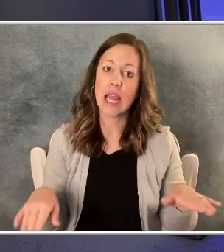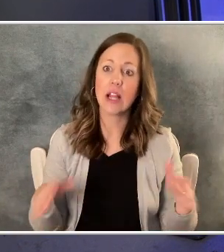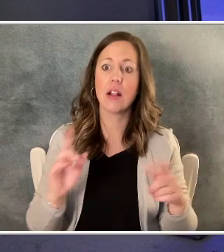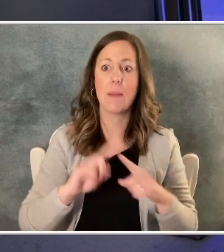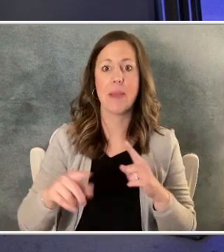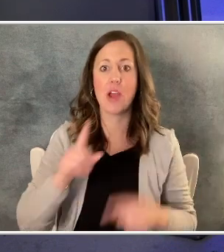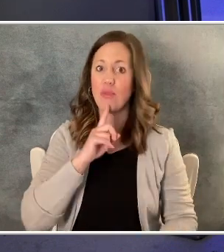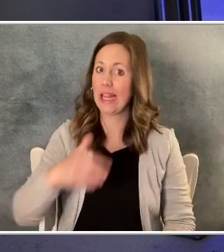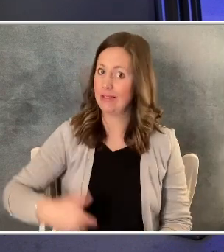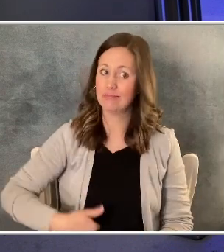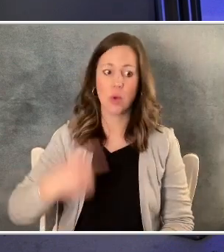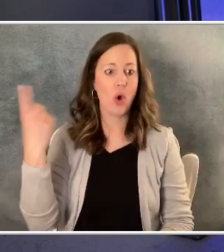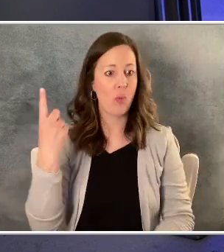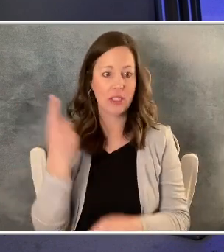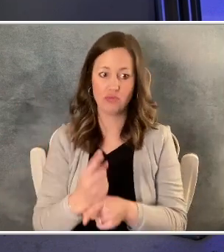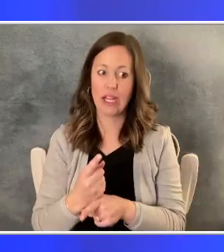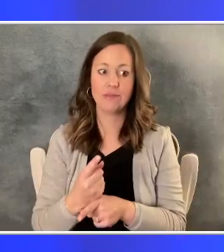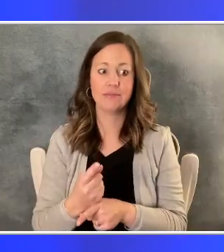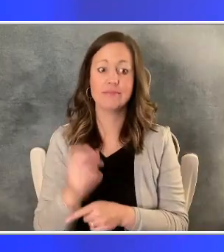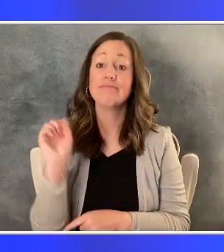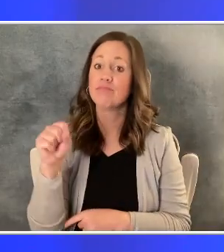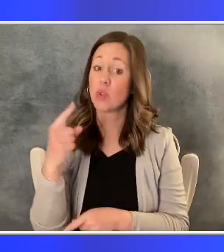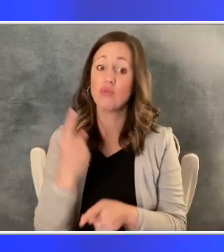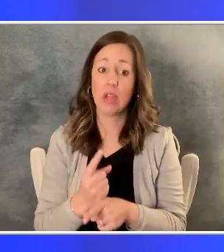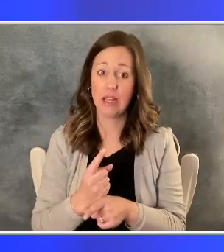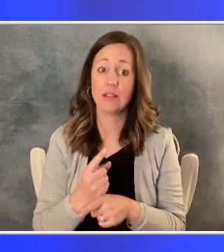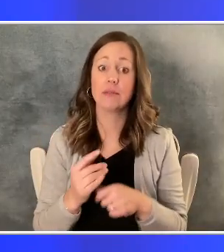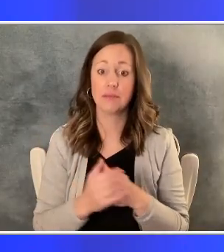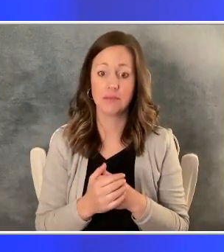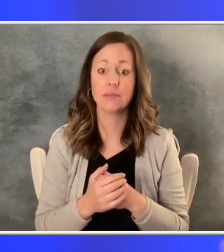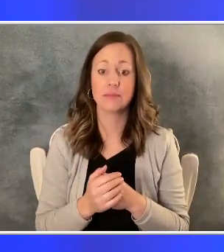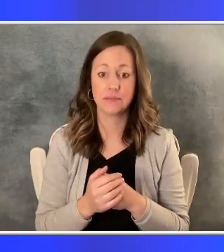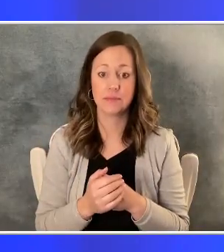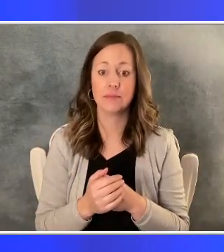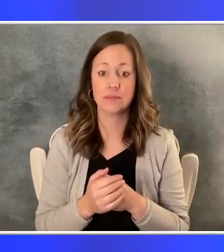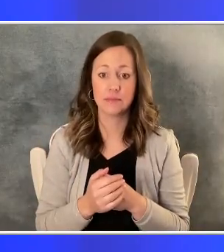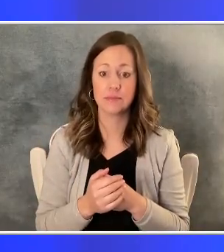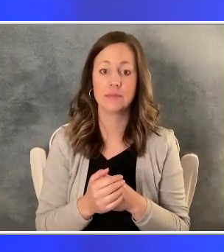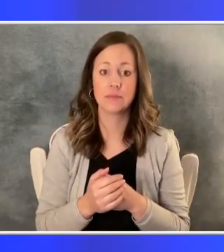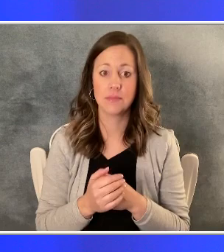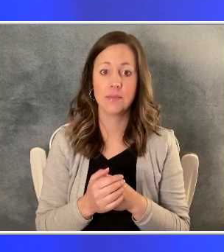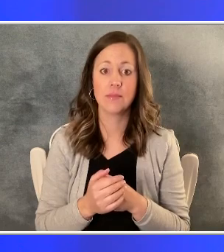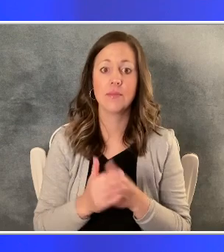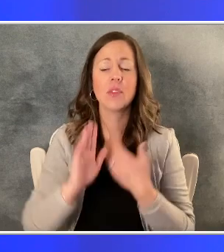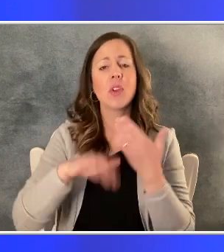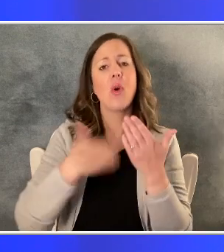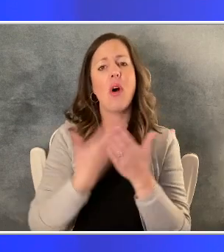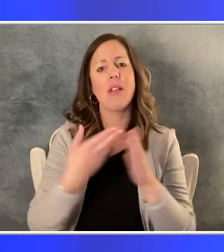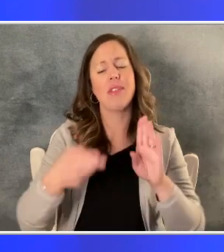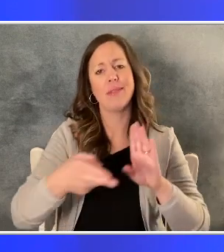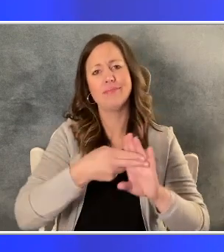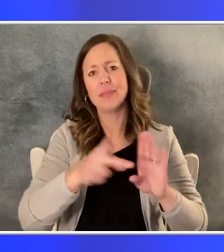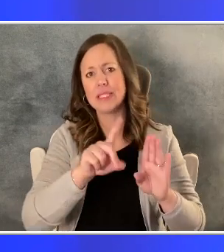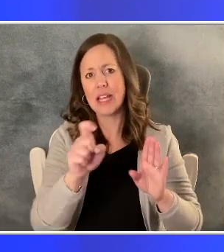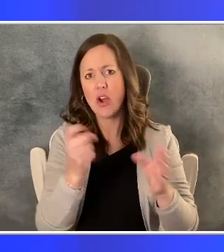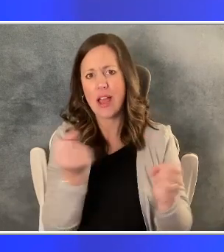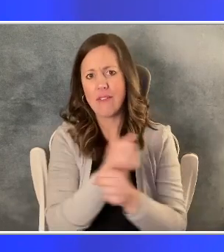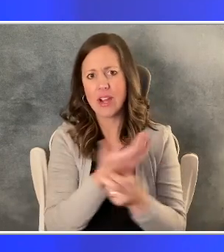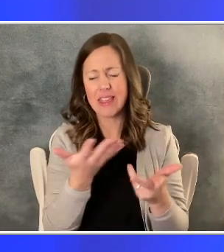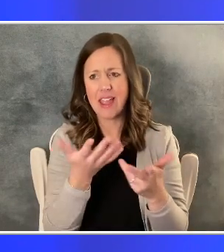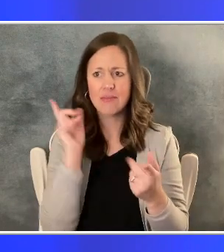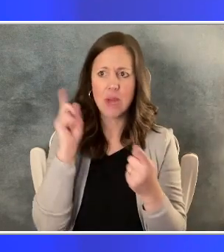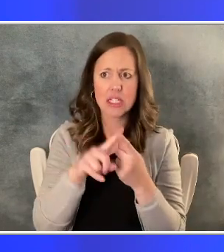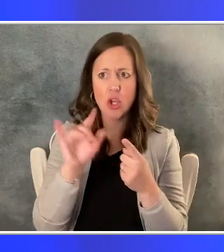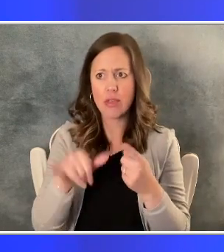lie. That's right. The gut does not lie. All of the diagnostic criteria and everything they told us up to that point all made sense, you